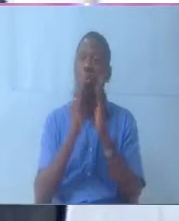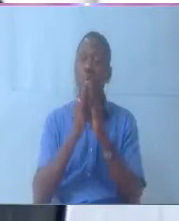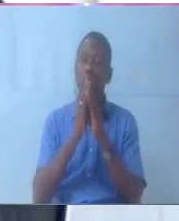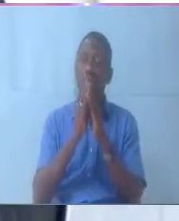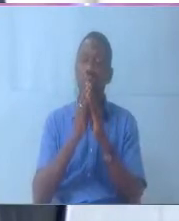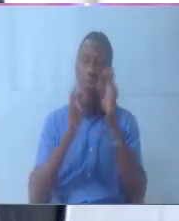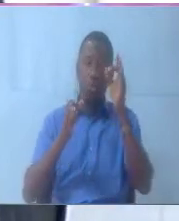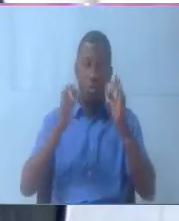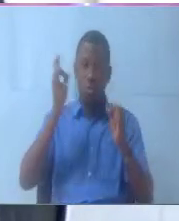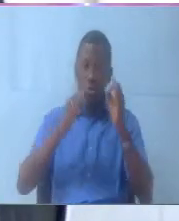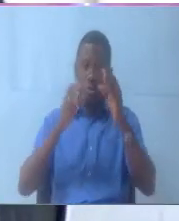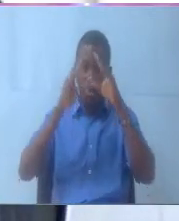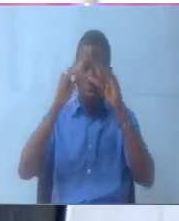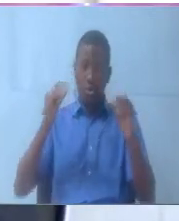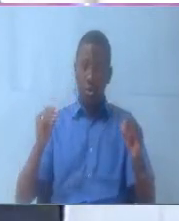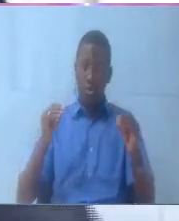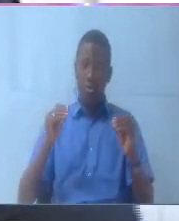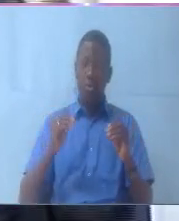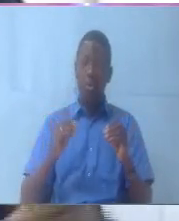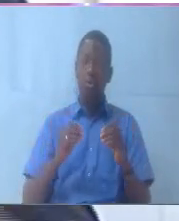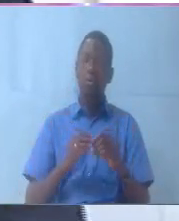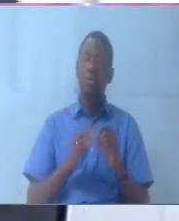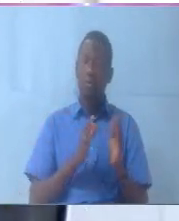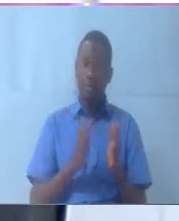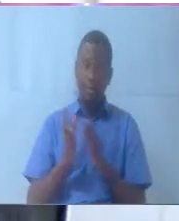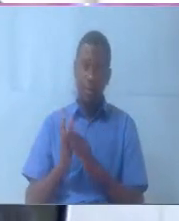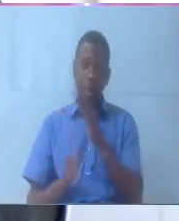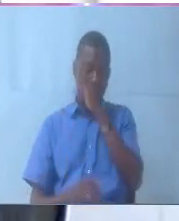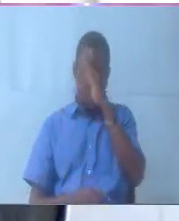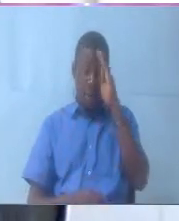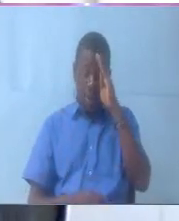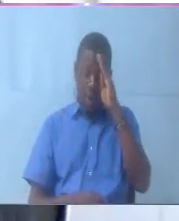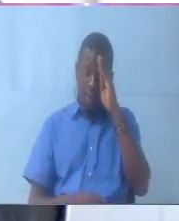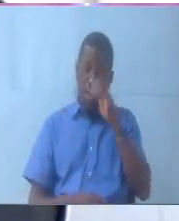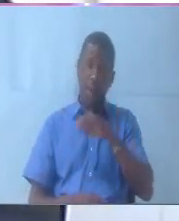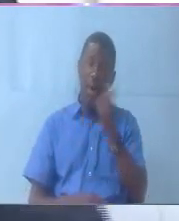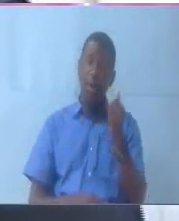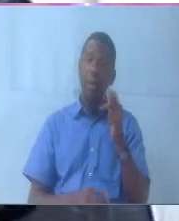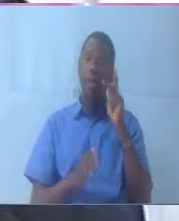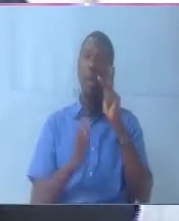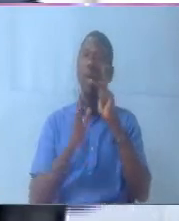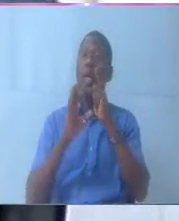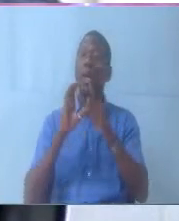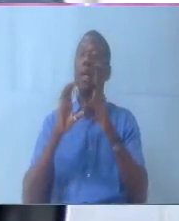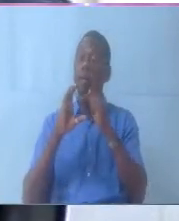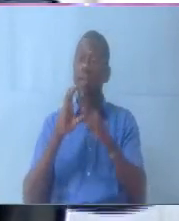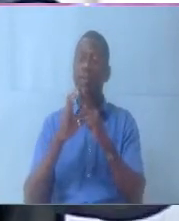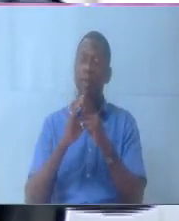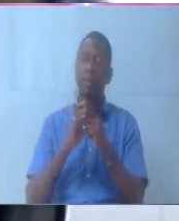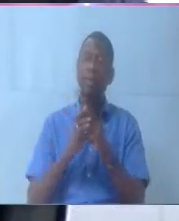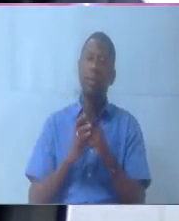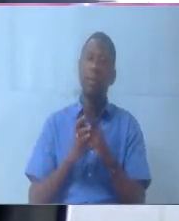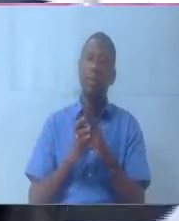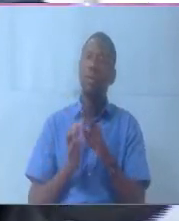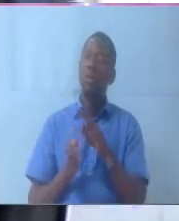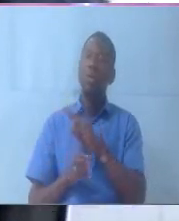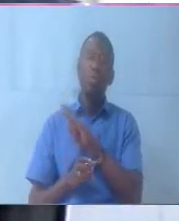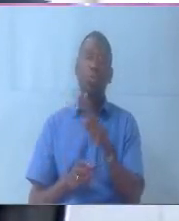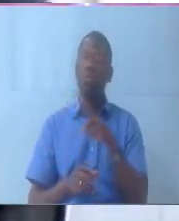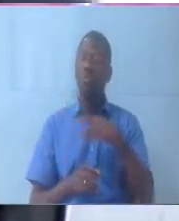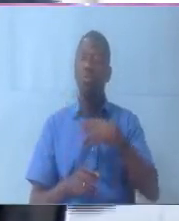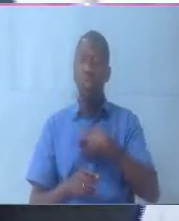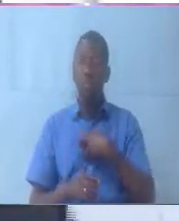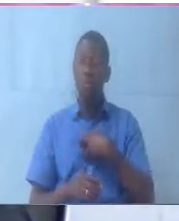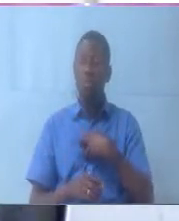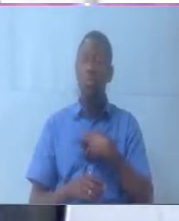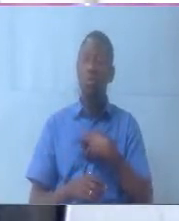Court birkama kiti bunda and Kanifing Court anin kanifin kiti bunda ceased to hear matters within their jurisdiction